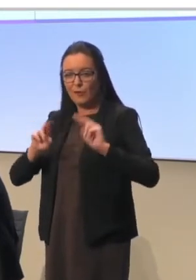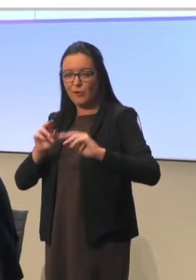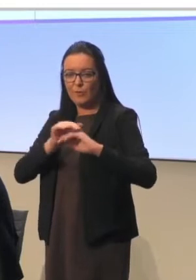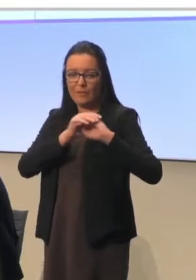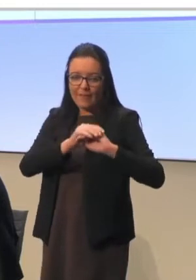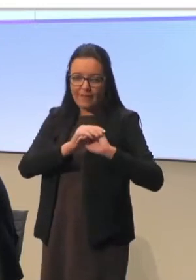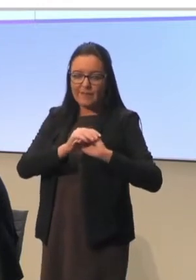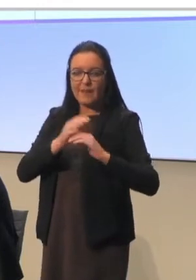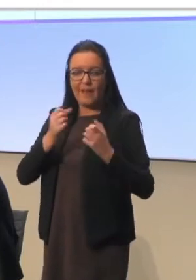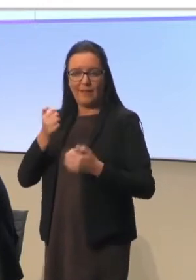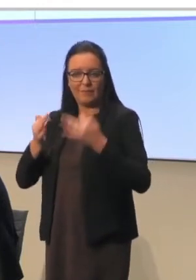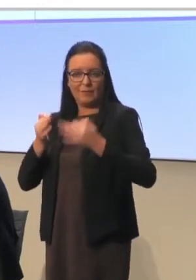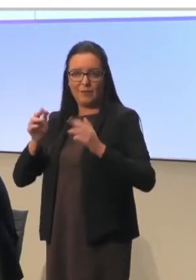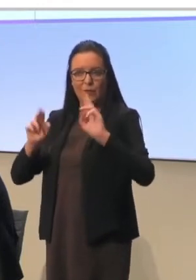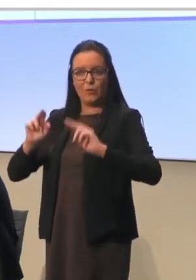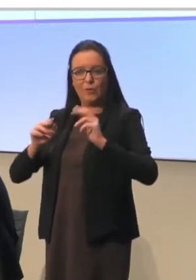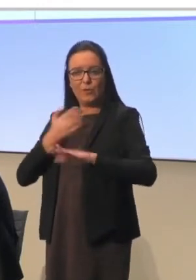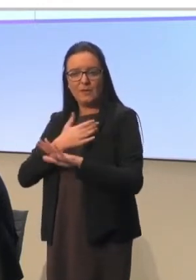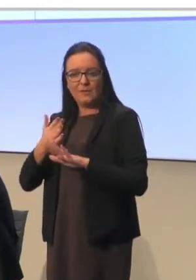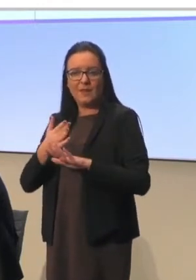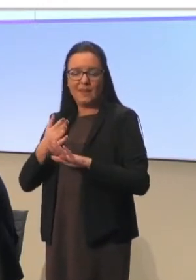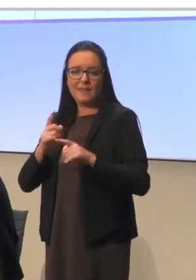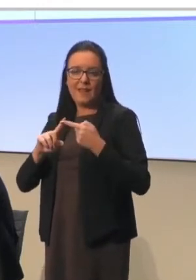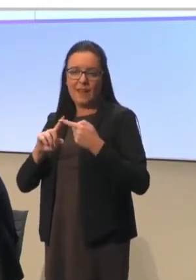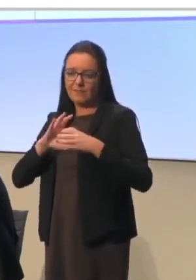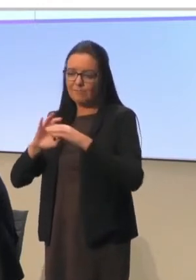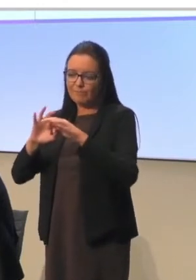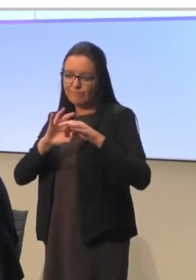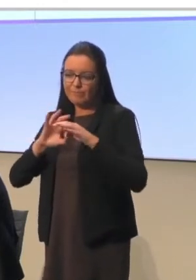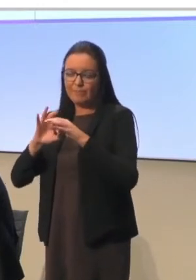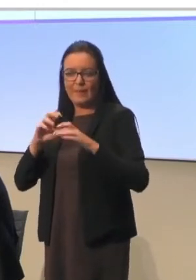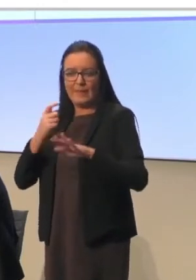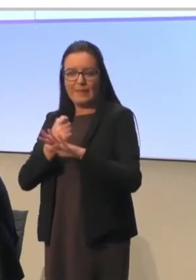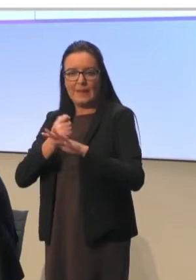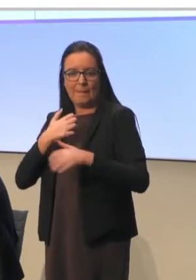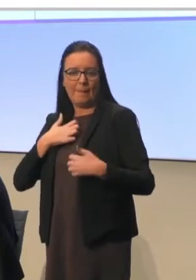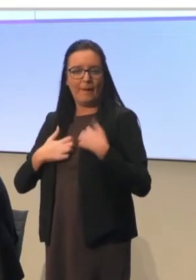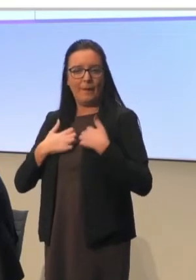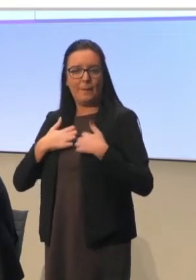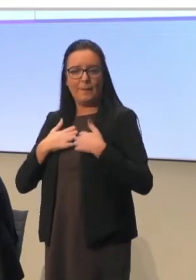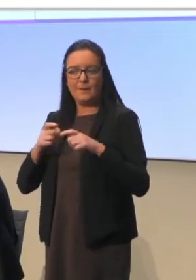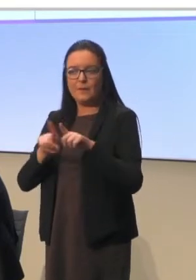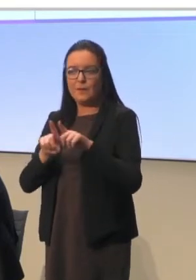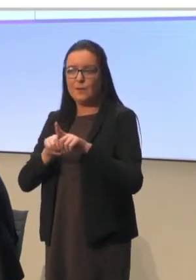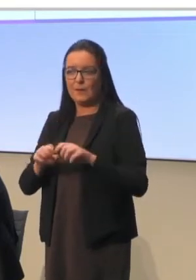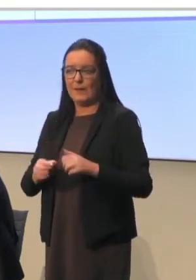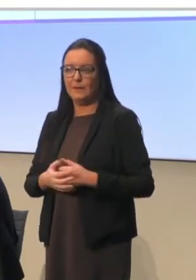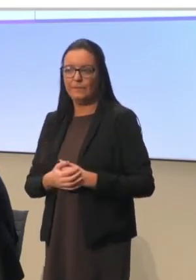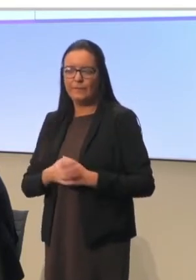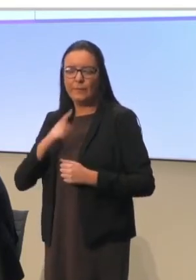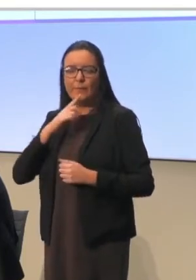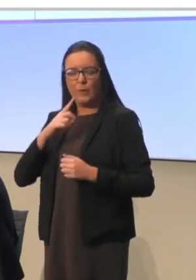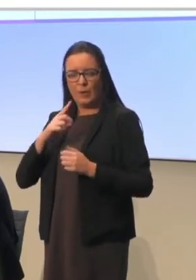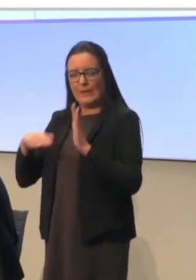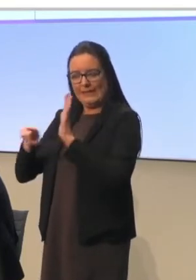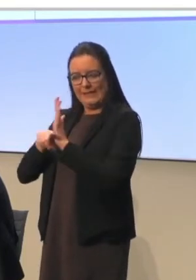looking forward to have a fresh start, and to having more time to engage in hobbies. On the negative side of this then, in